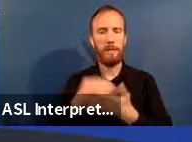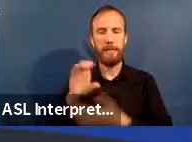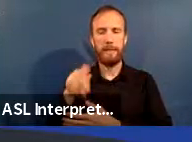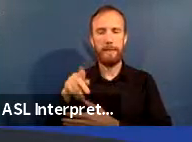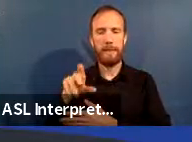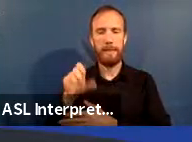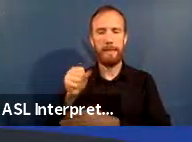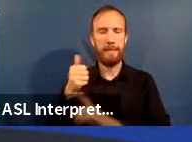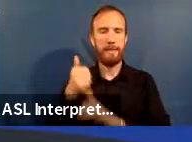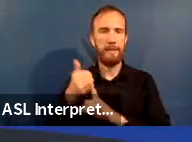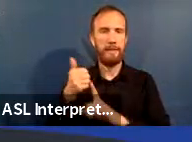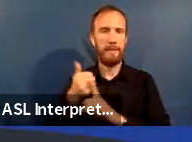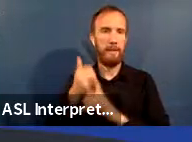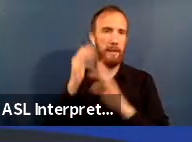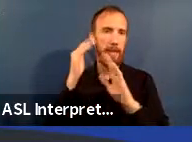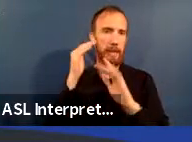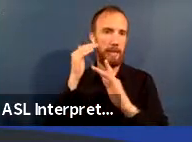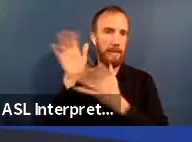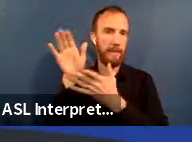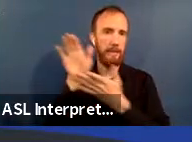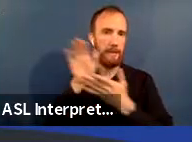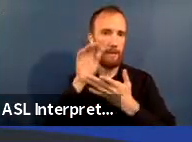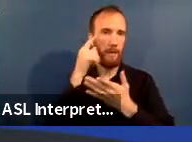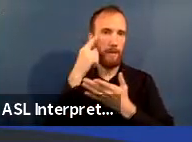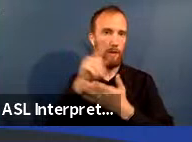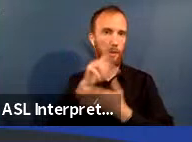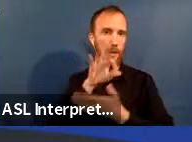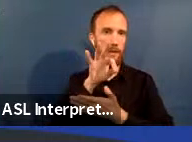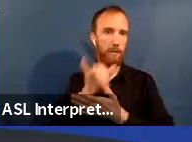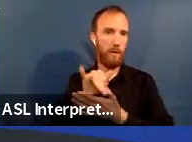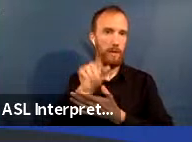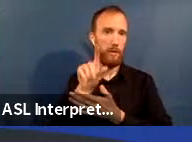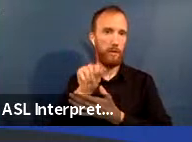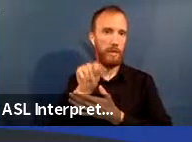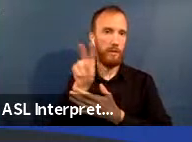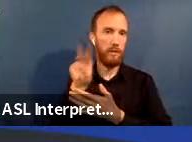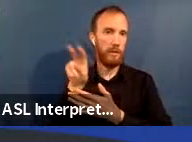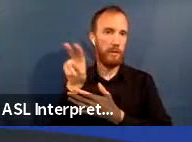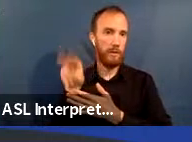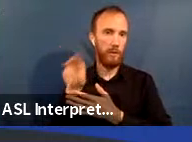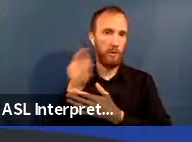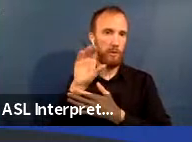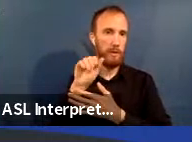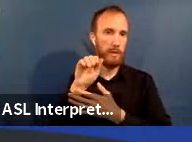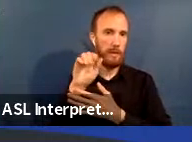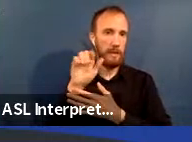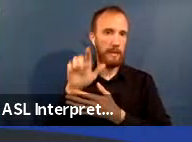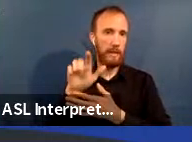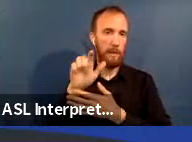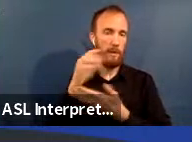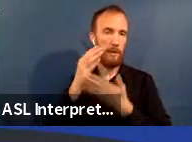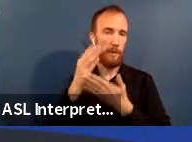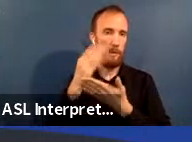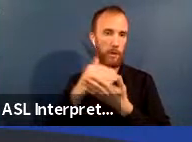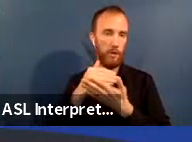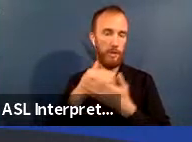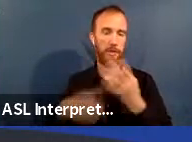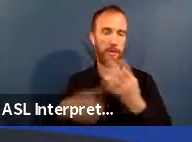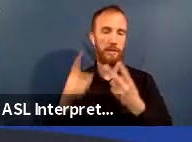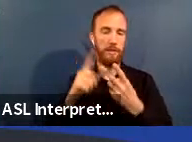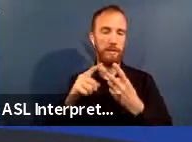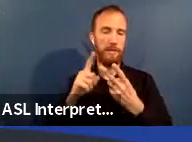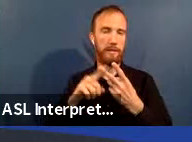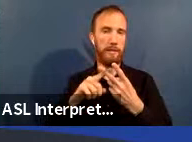CPS expecting for the fiscal year 22 capital budget? And the second question is, how much